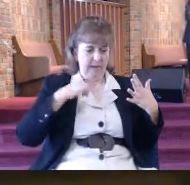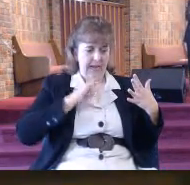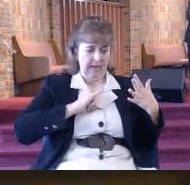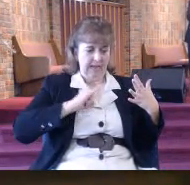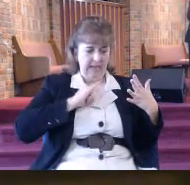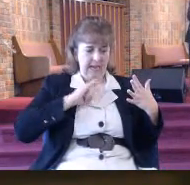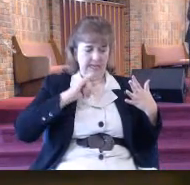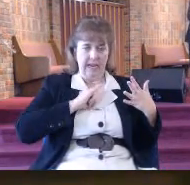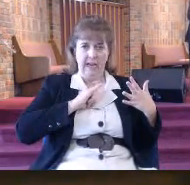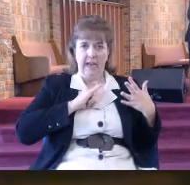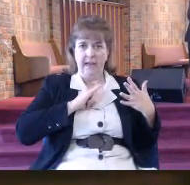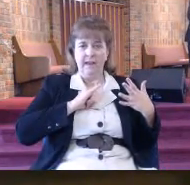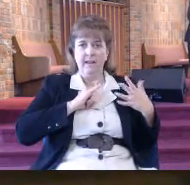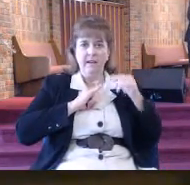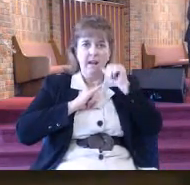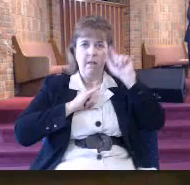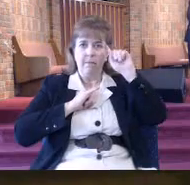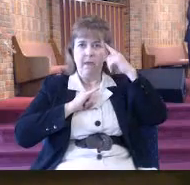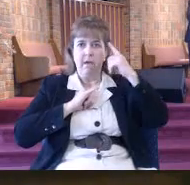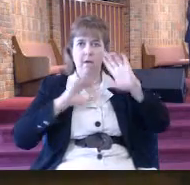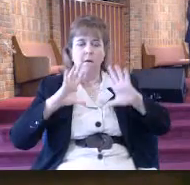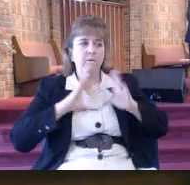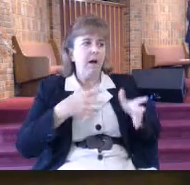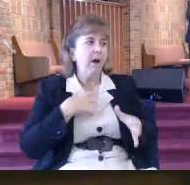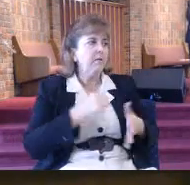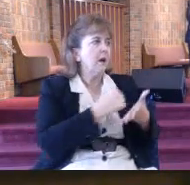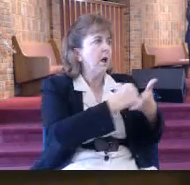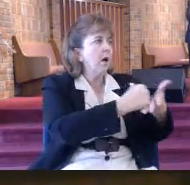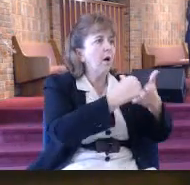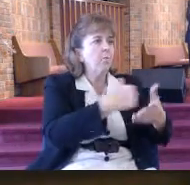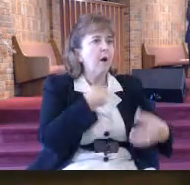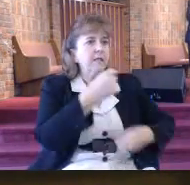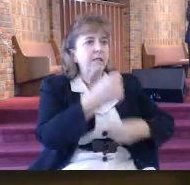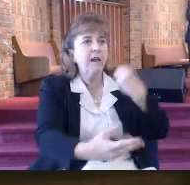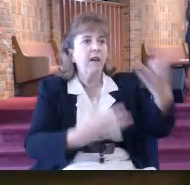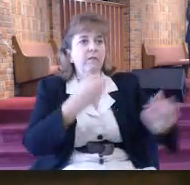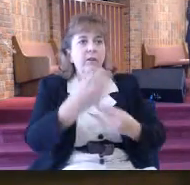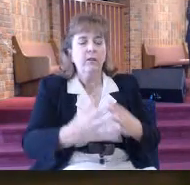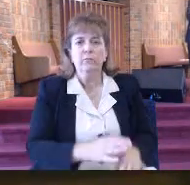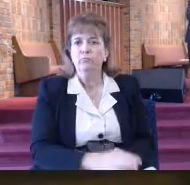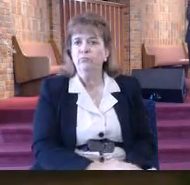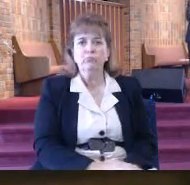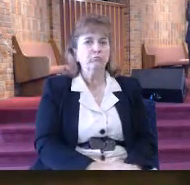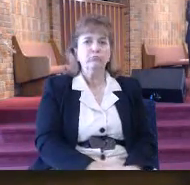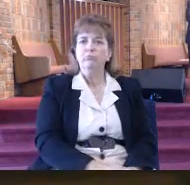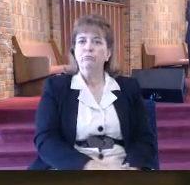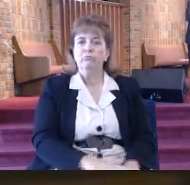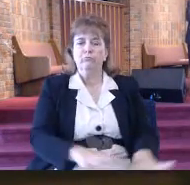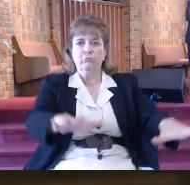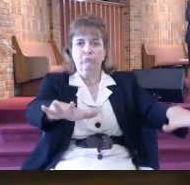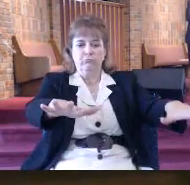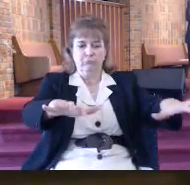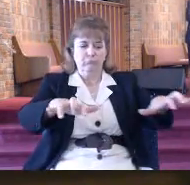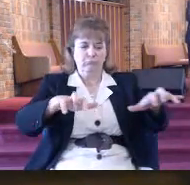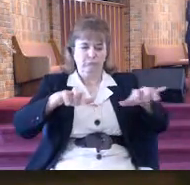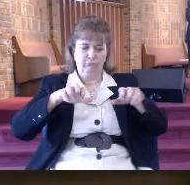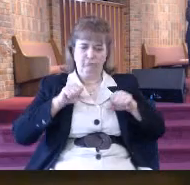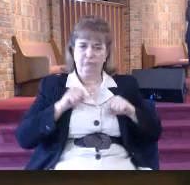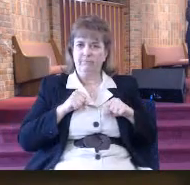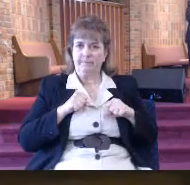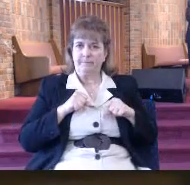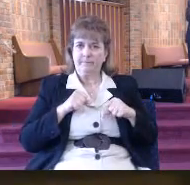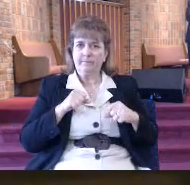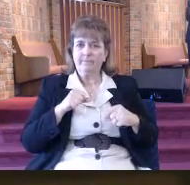anyone around him except himself. He had become so self-absorbed. we have a word that is perhaps used